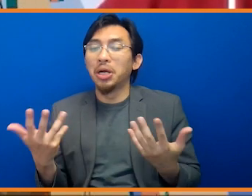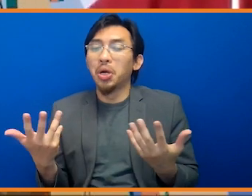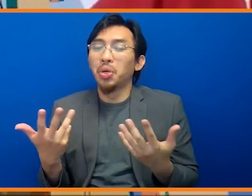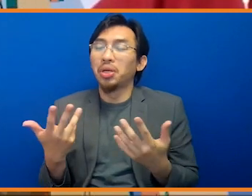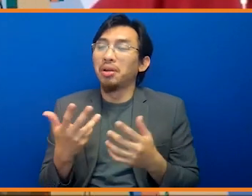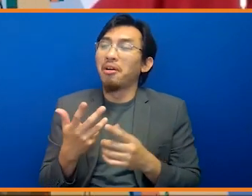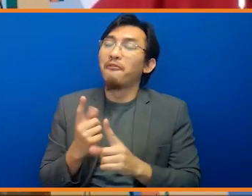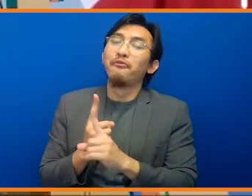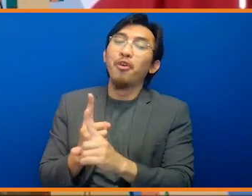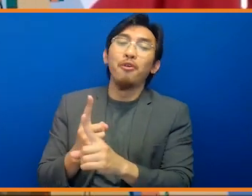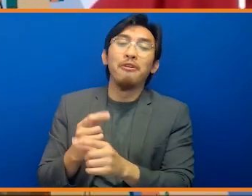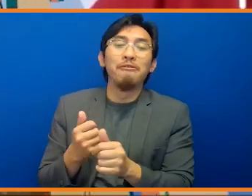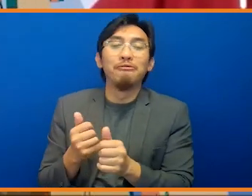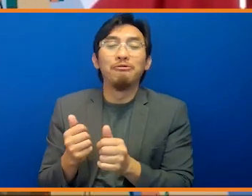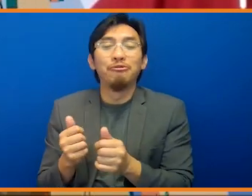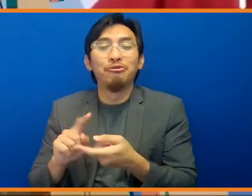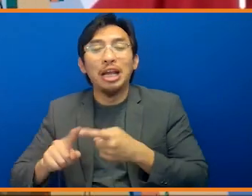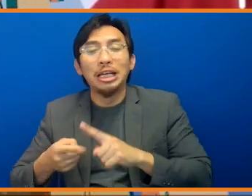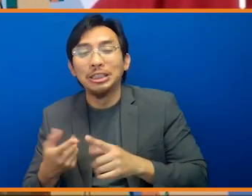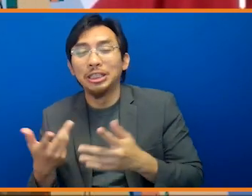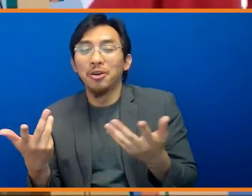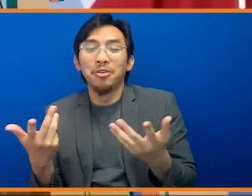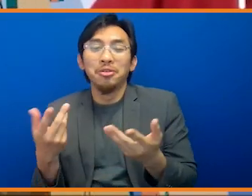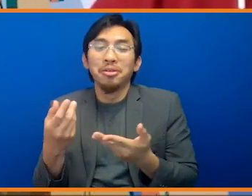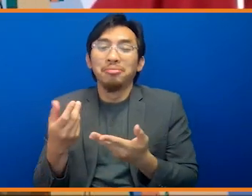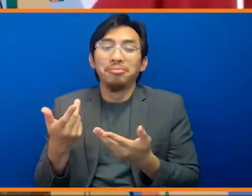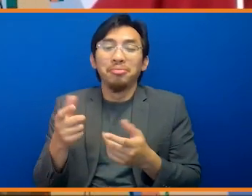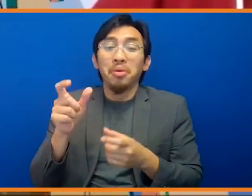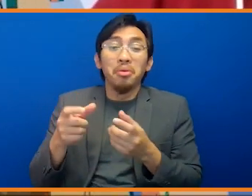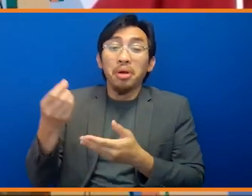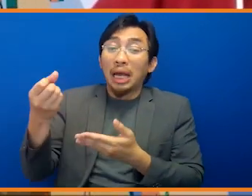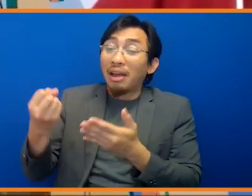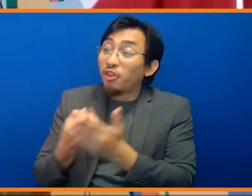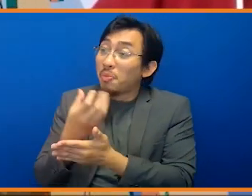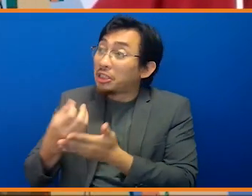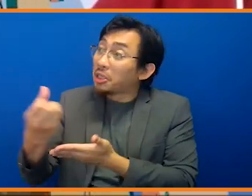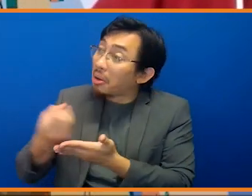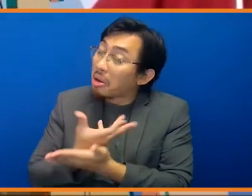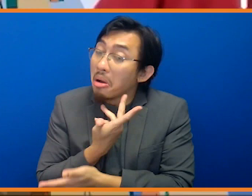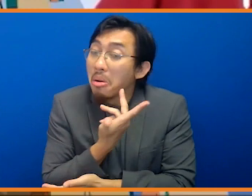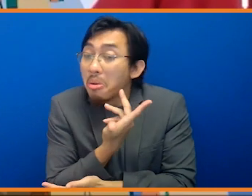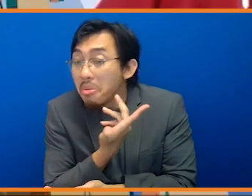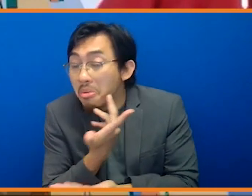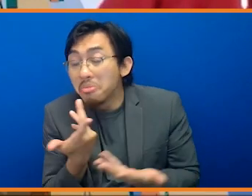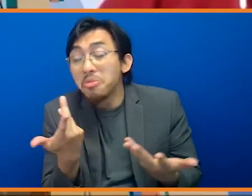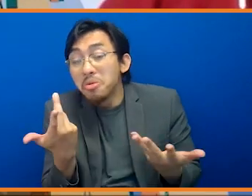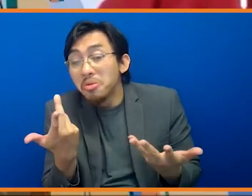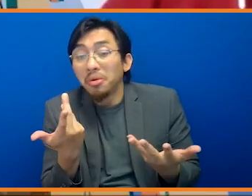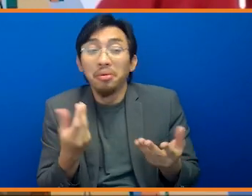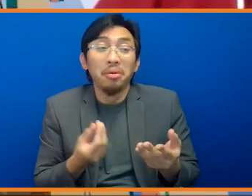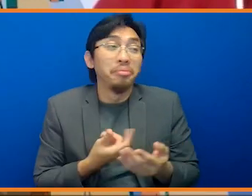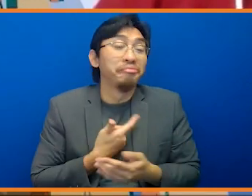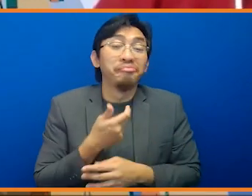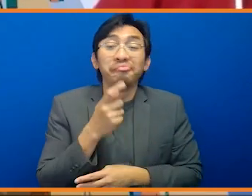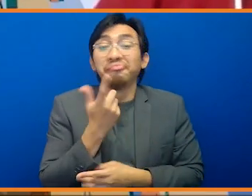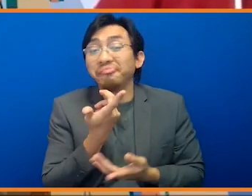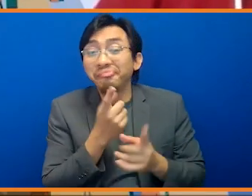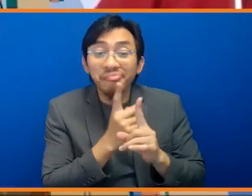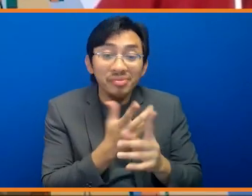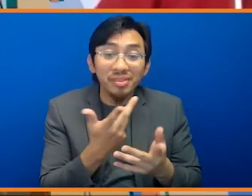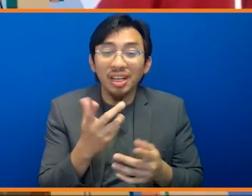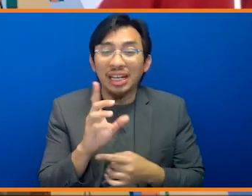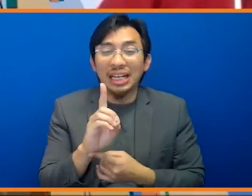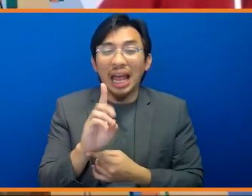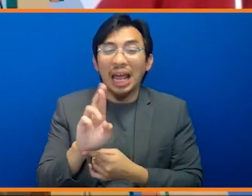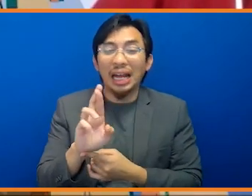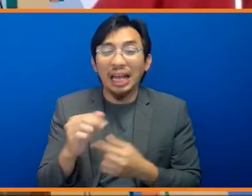friends, but really get the message that we as an organizer or the DRR practitioners